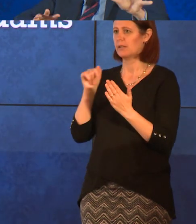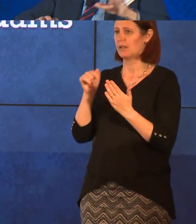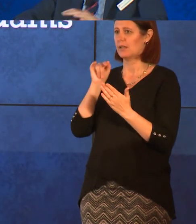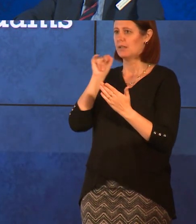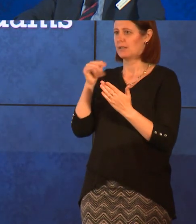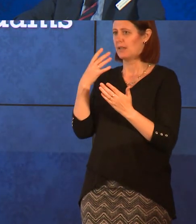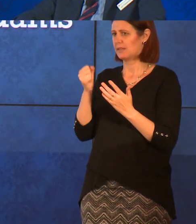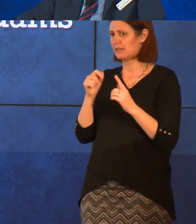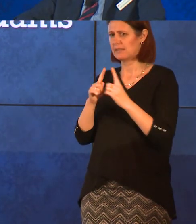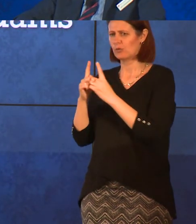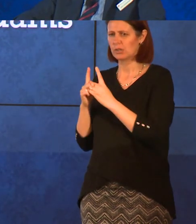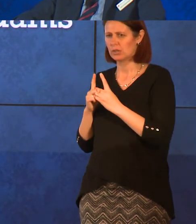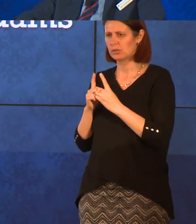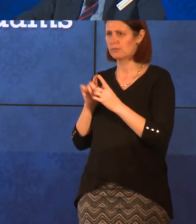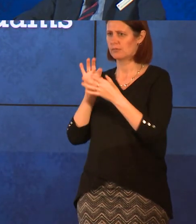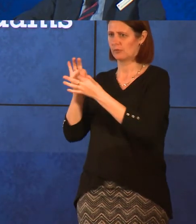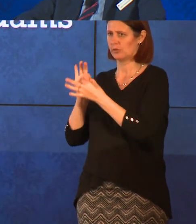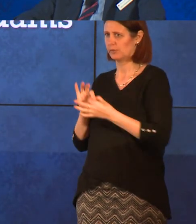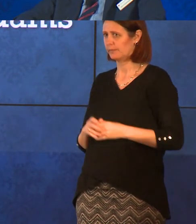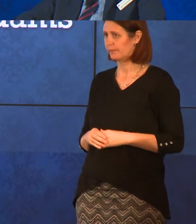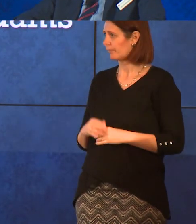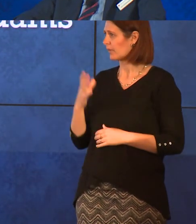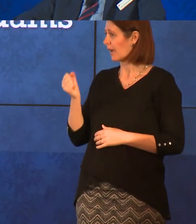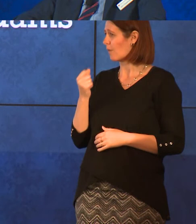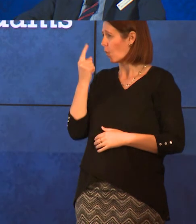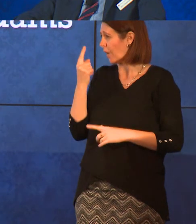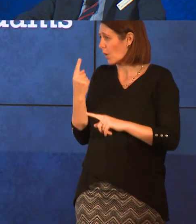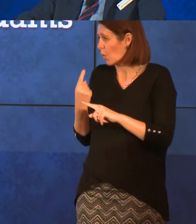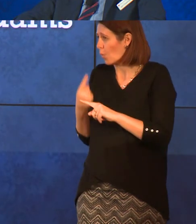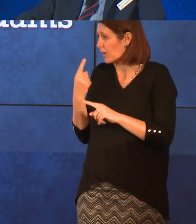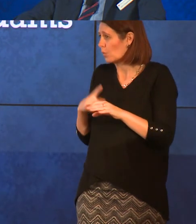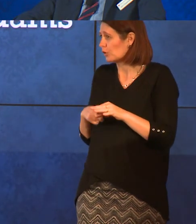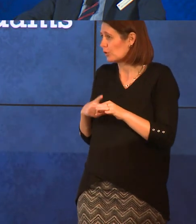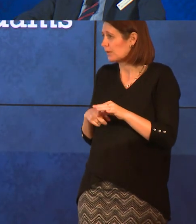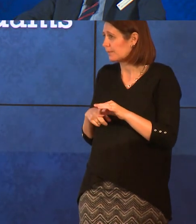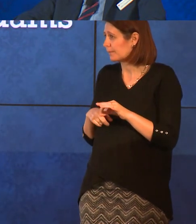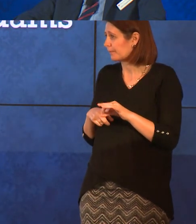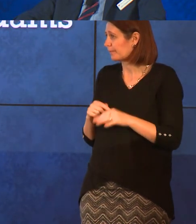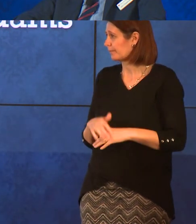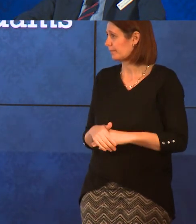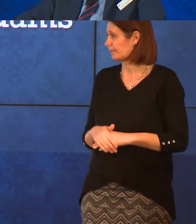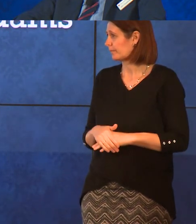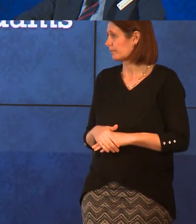different in other jurisdictions. Do we have one more really quick question or not? Okay.